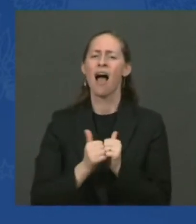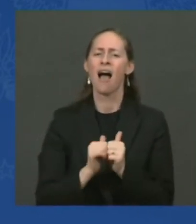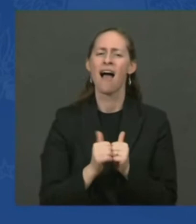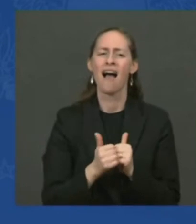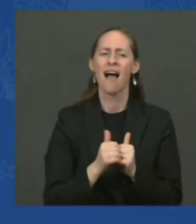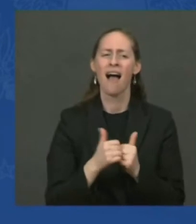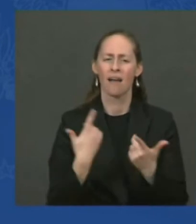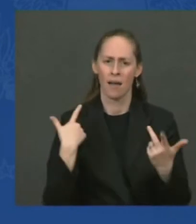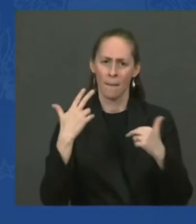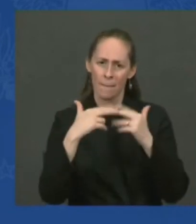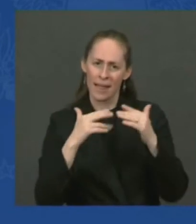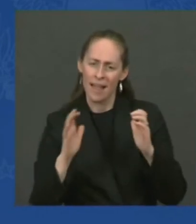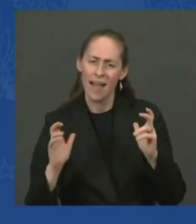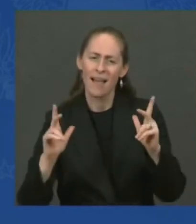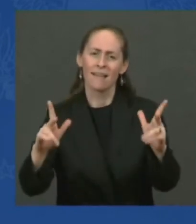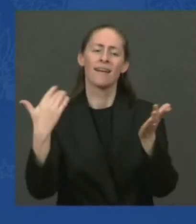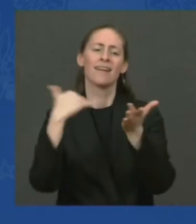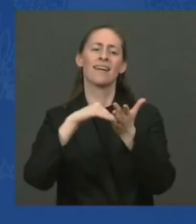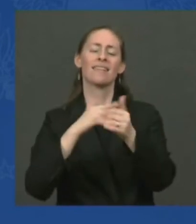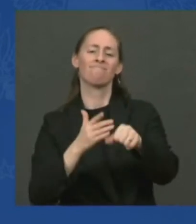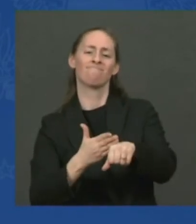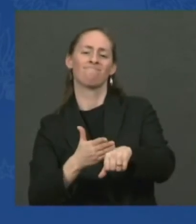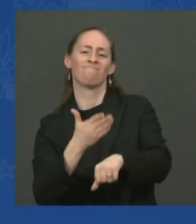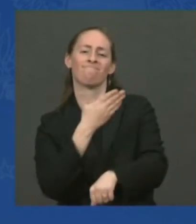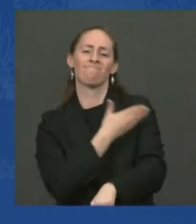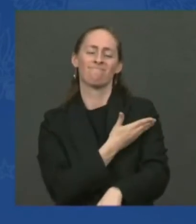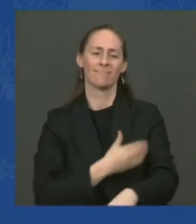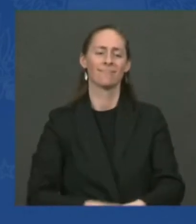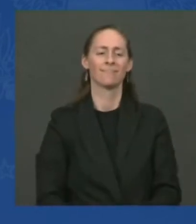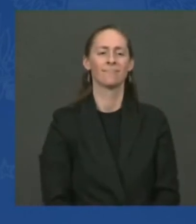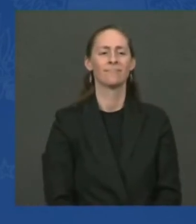again. Folks, too often in Washington,